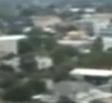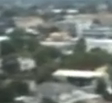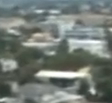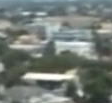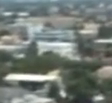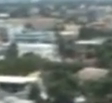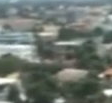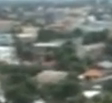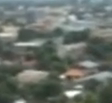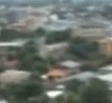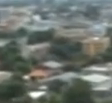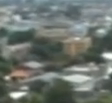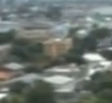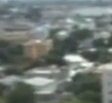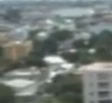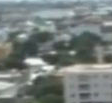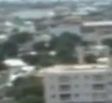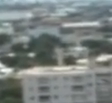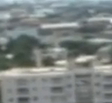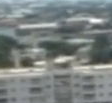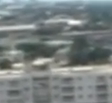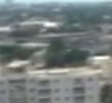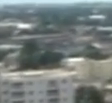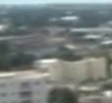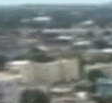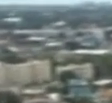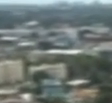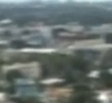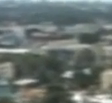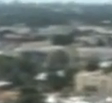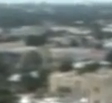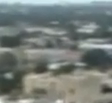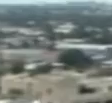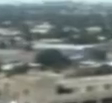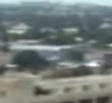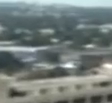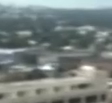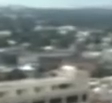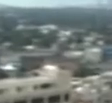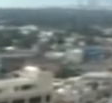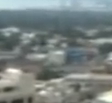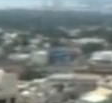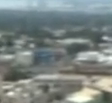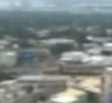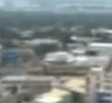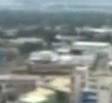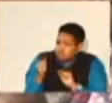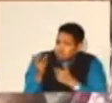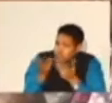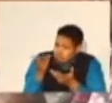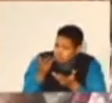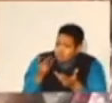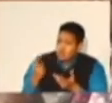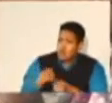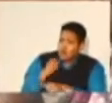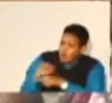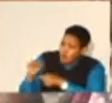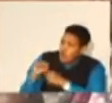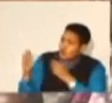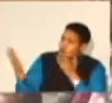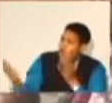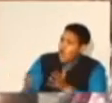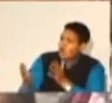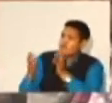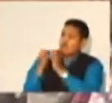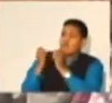interests have had to contend with. He says the government is moving to change the way in which investments get off the ground. Making his budget